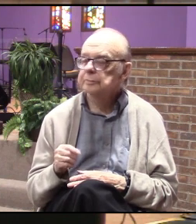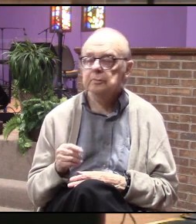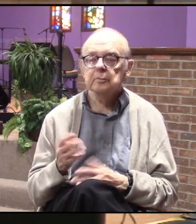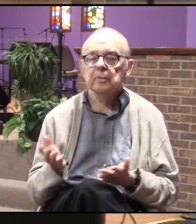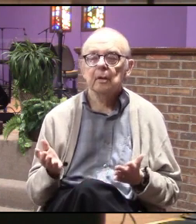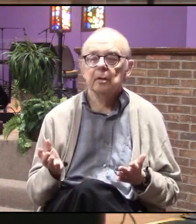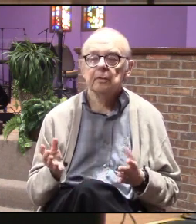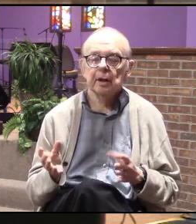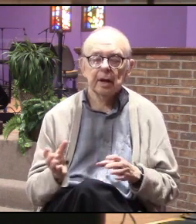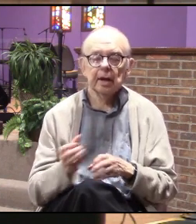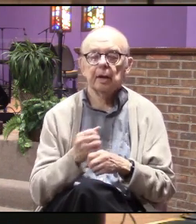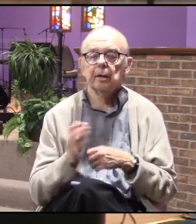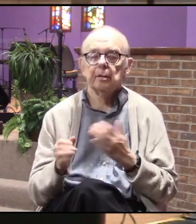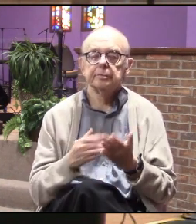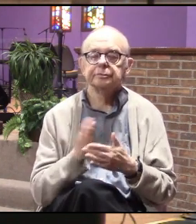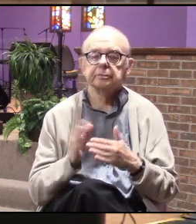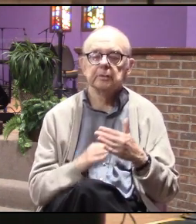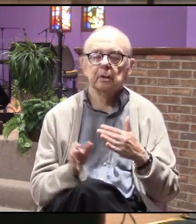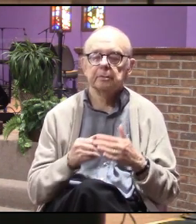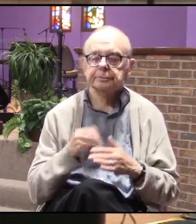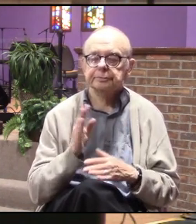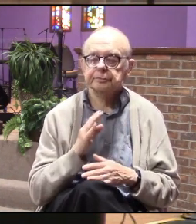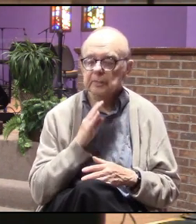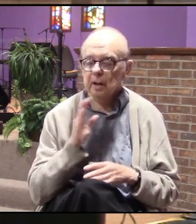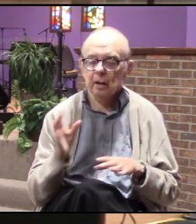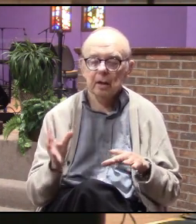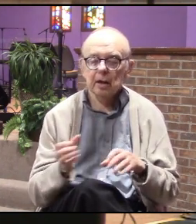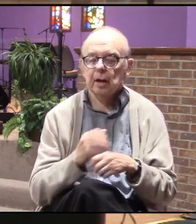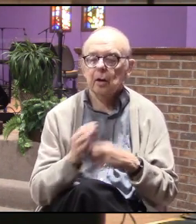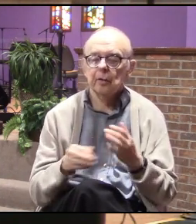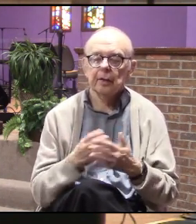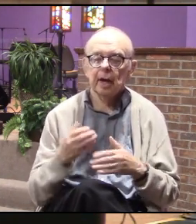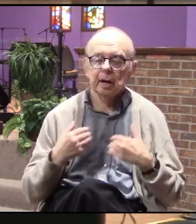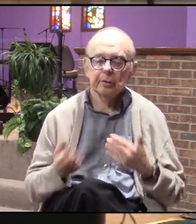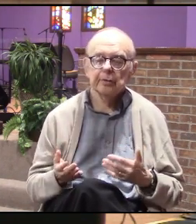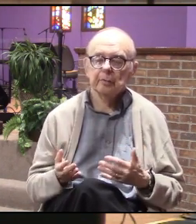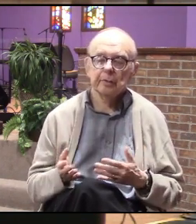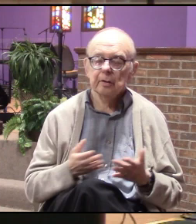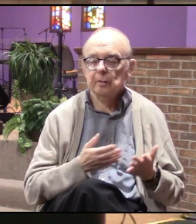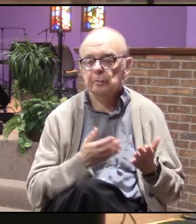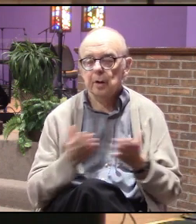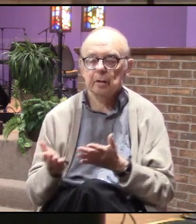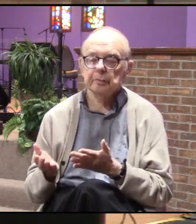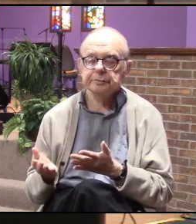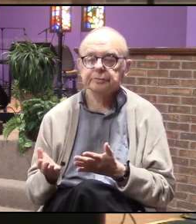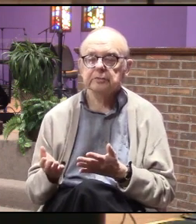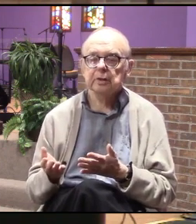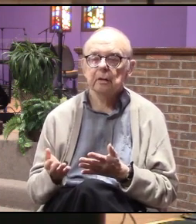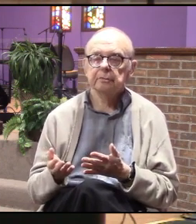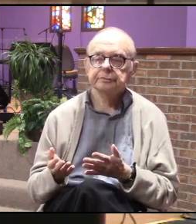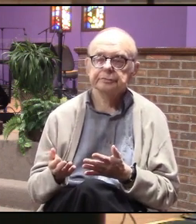Gather up. But basically, God gathered the animals and they came.